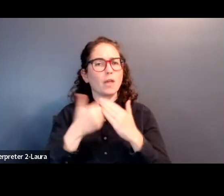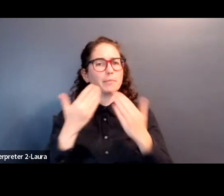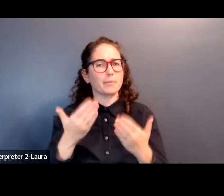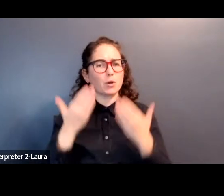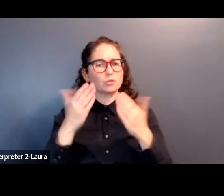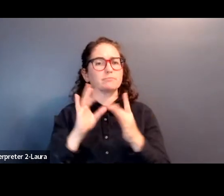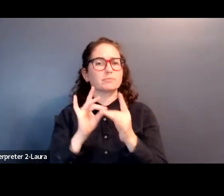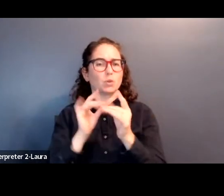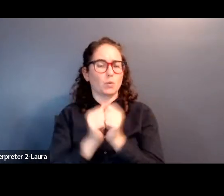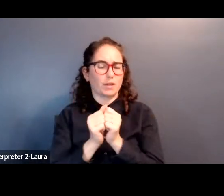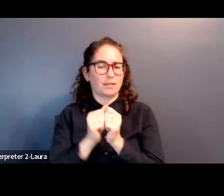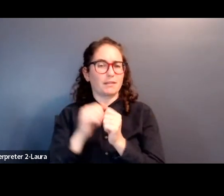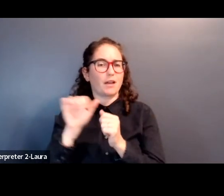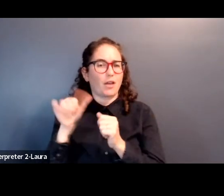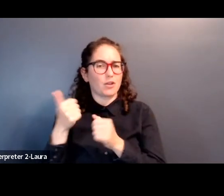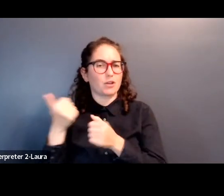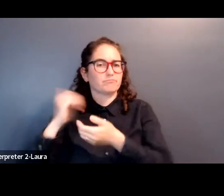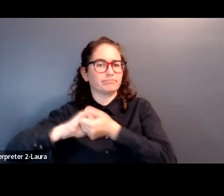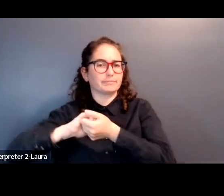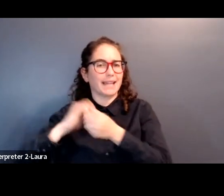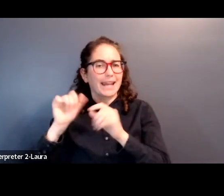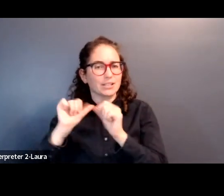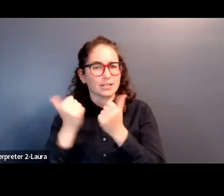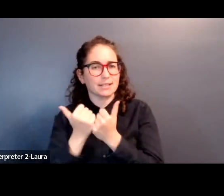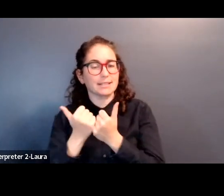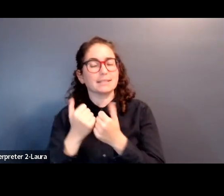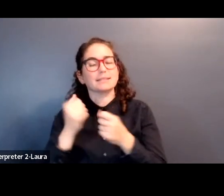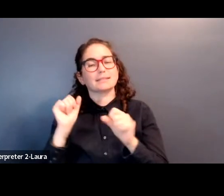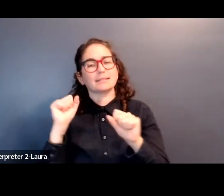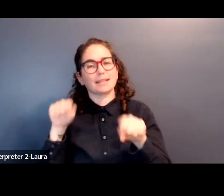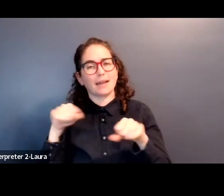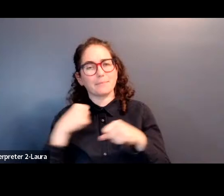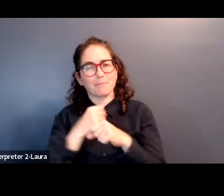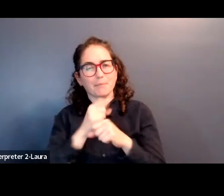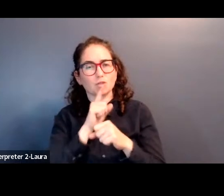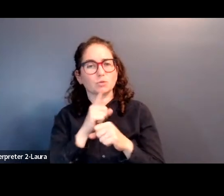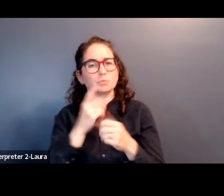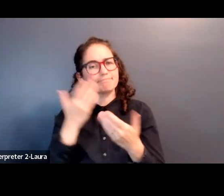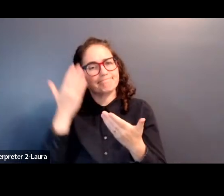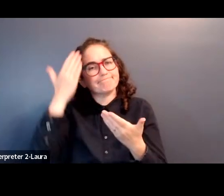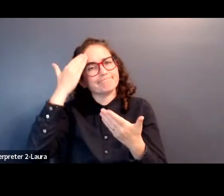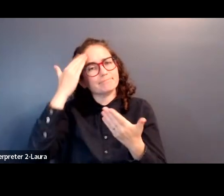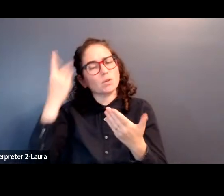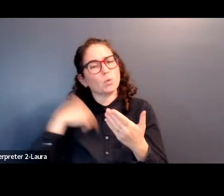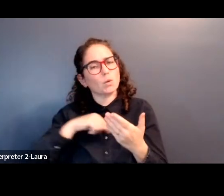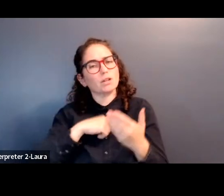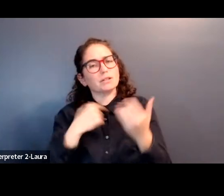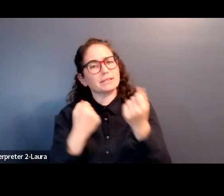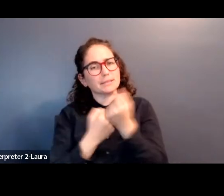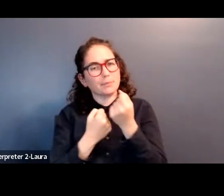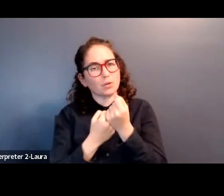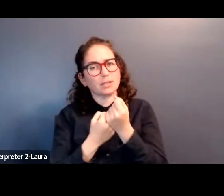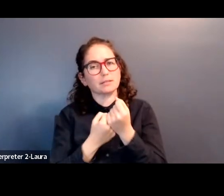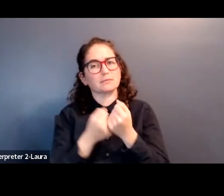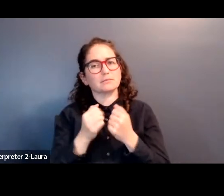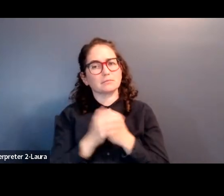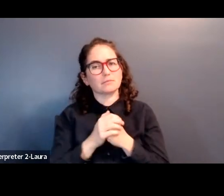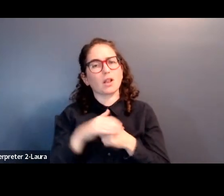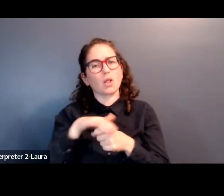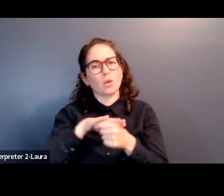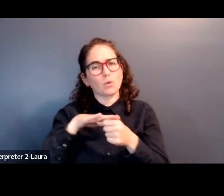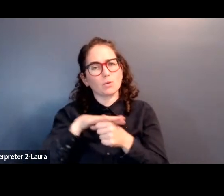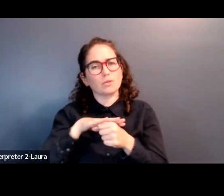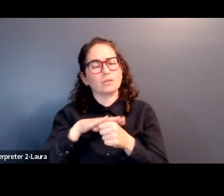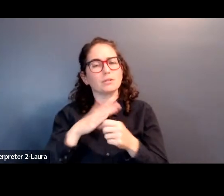with our sister agencies to make sure that, we are supporting